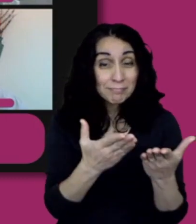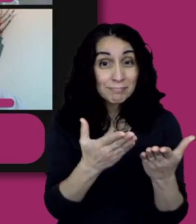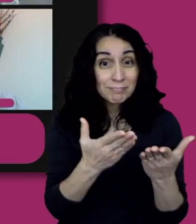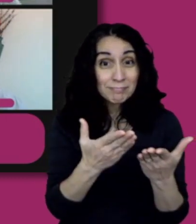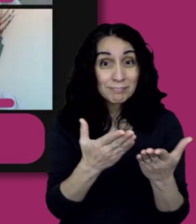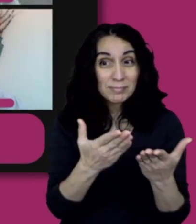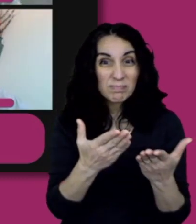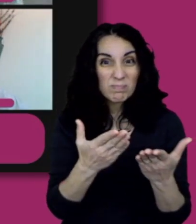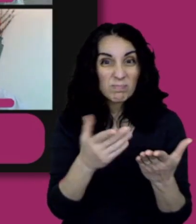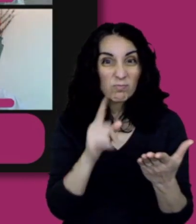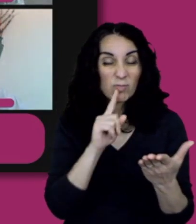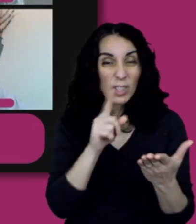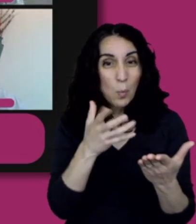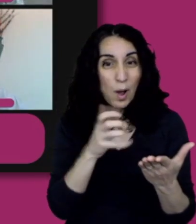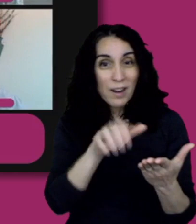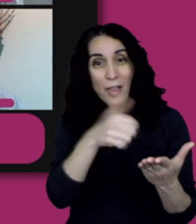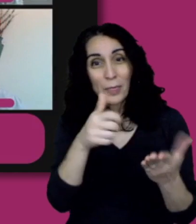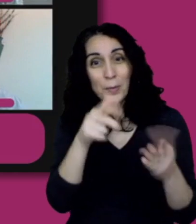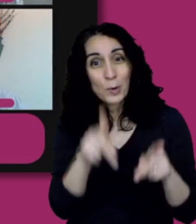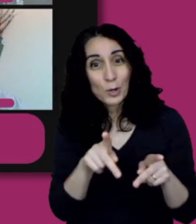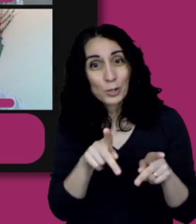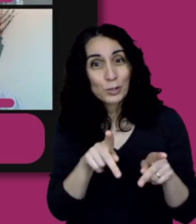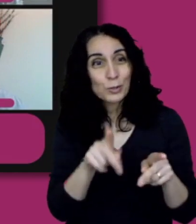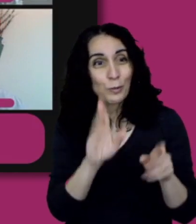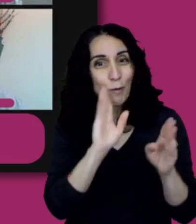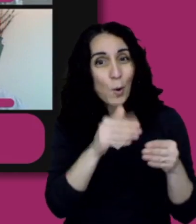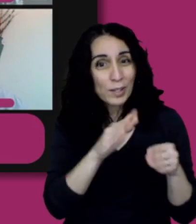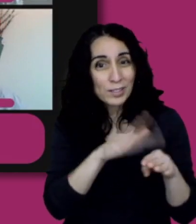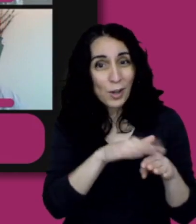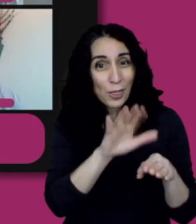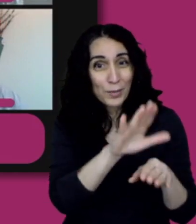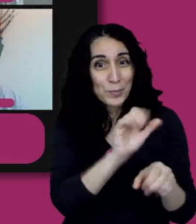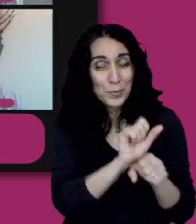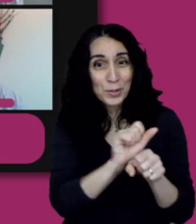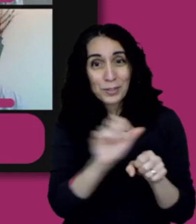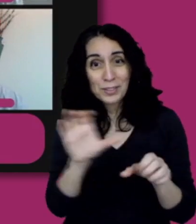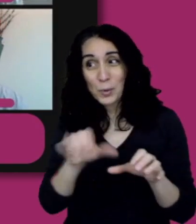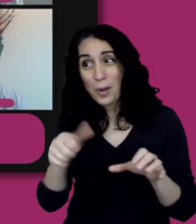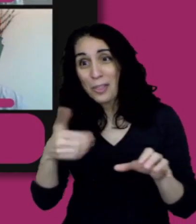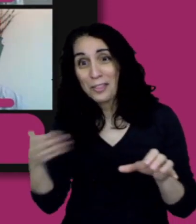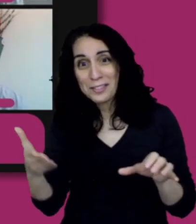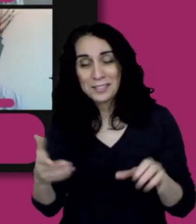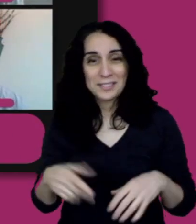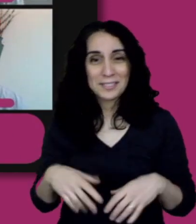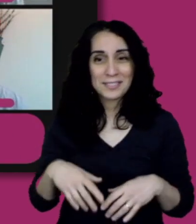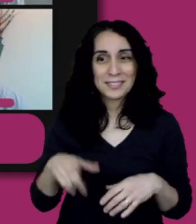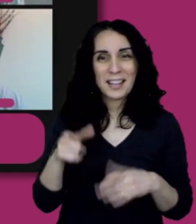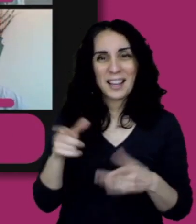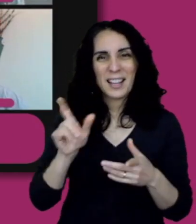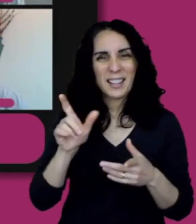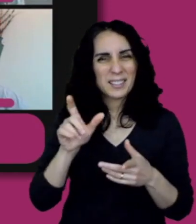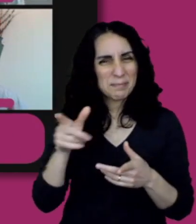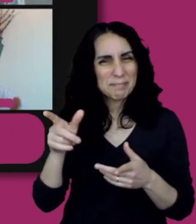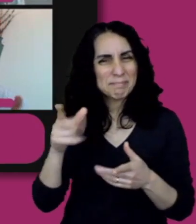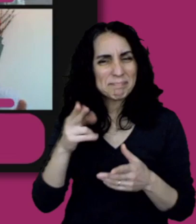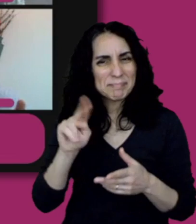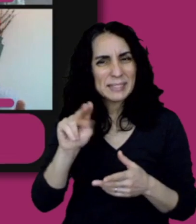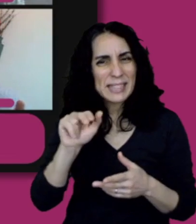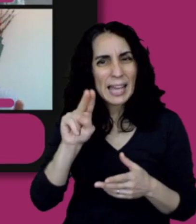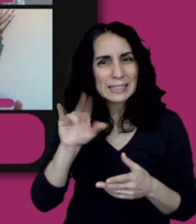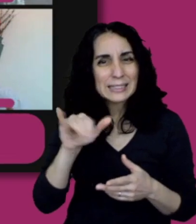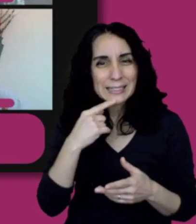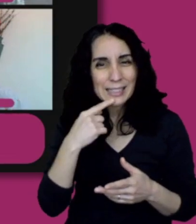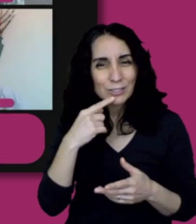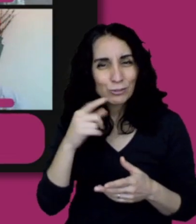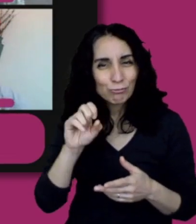want to go and do something else. They want as Nancy mentioned Shark Tank before. They want the quick to come in the mail,